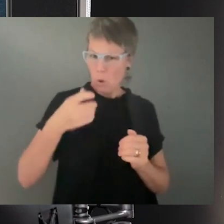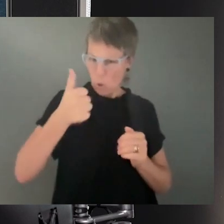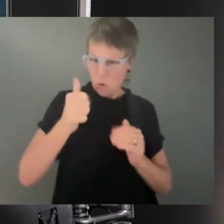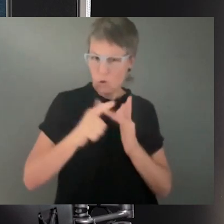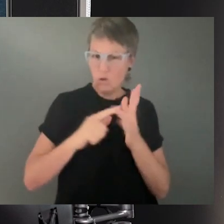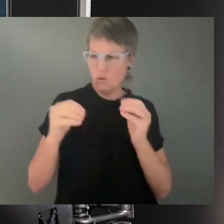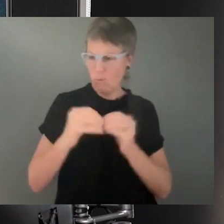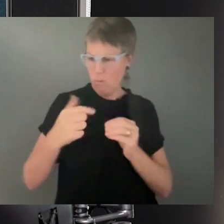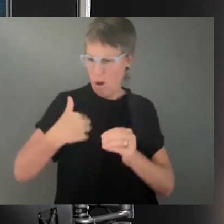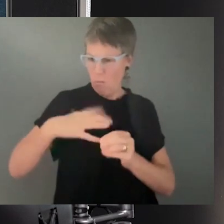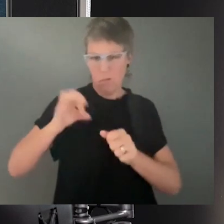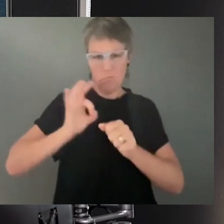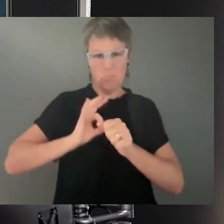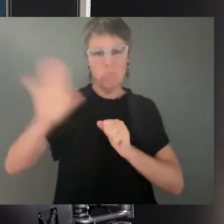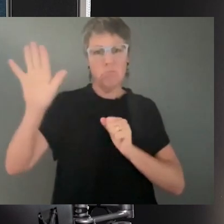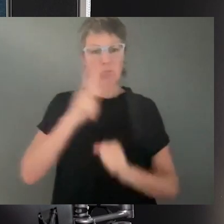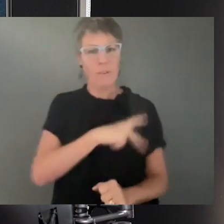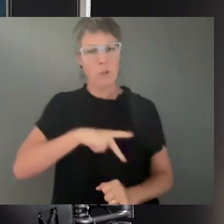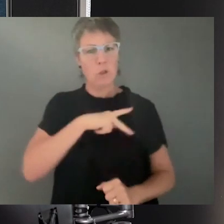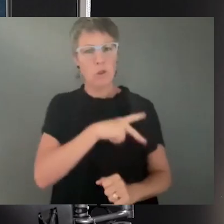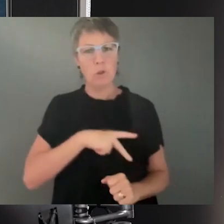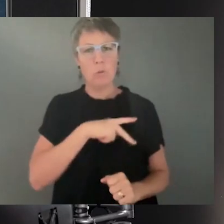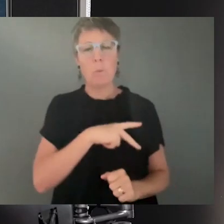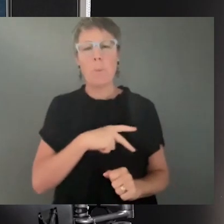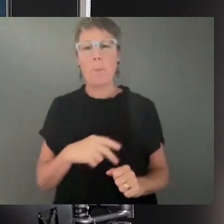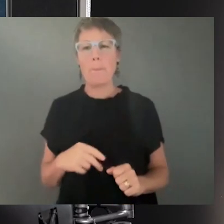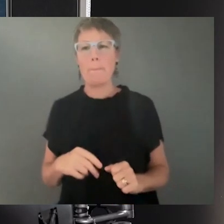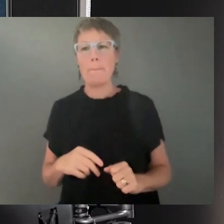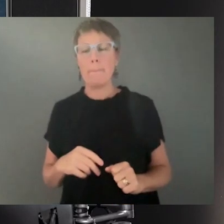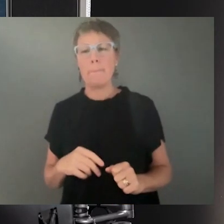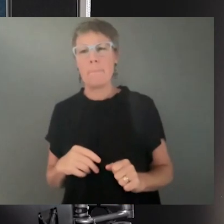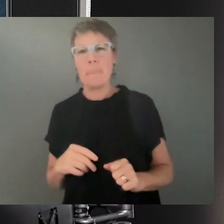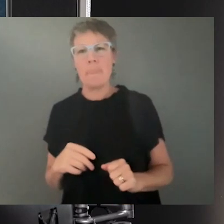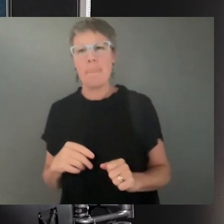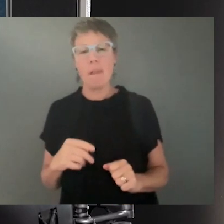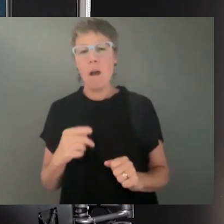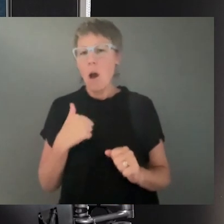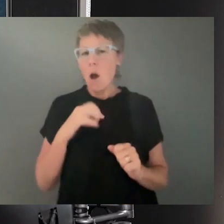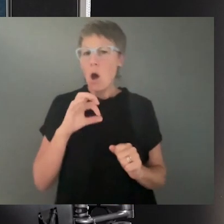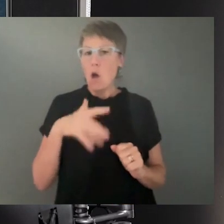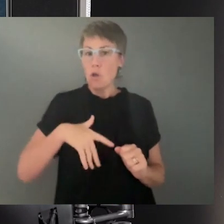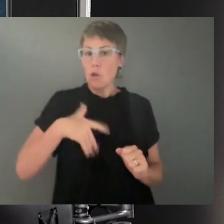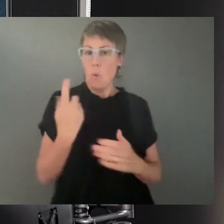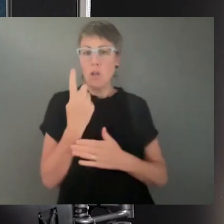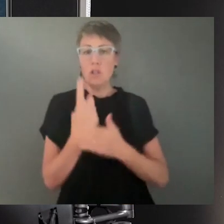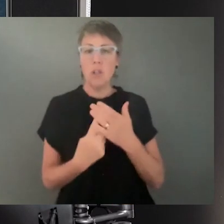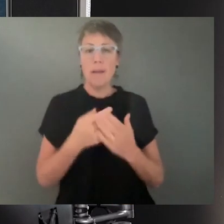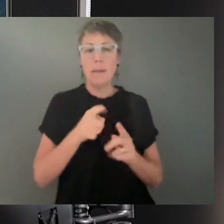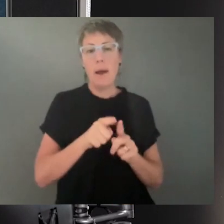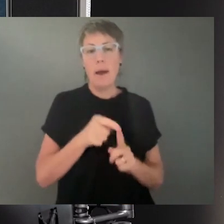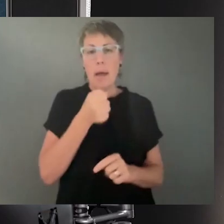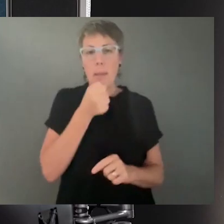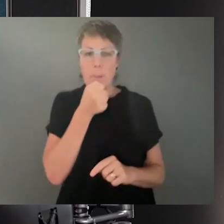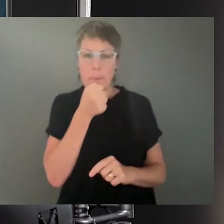do more than just well at. I wanted to excel at. And I've always had really big dreams of being not just a radio reporter,